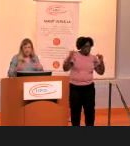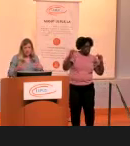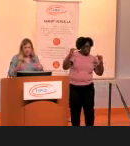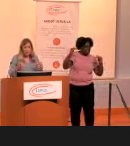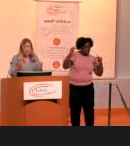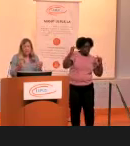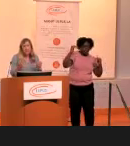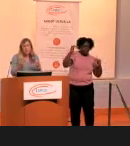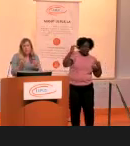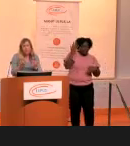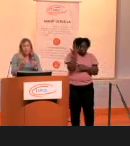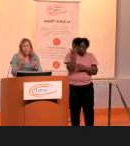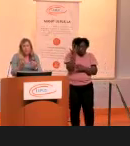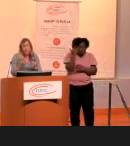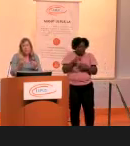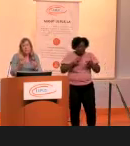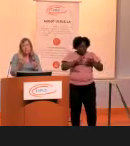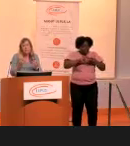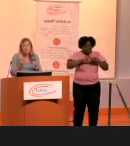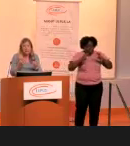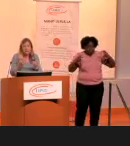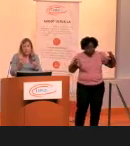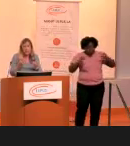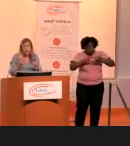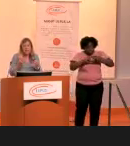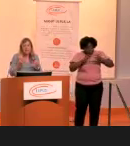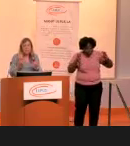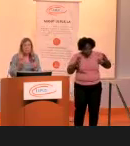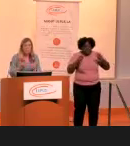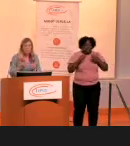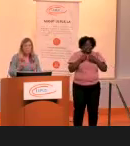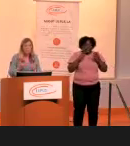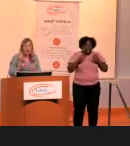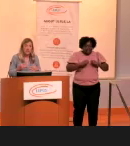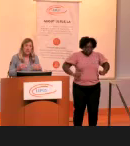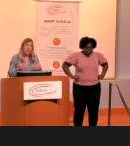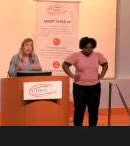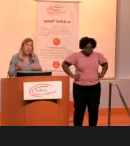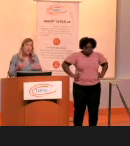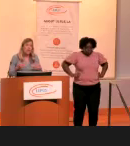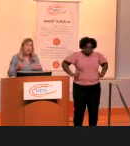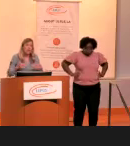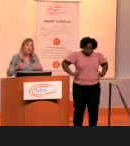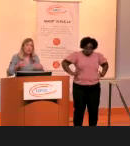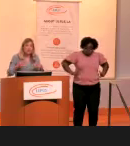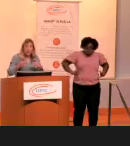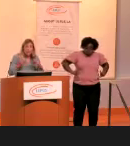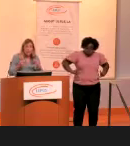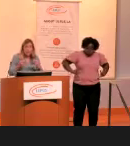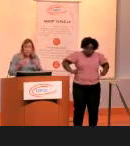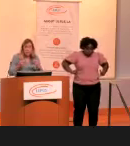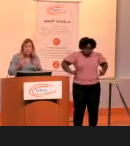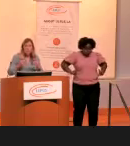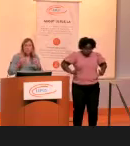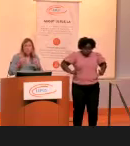of activity is those are proteins that get used up in the inflammatory process. And so when they're not being